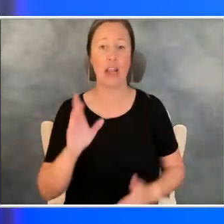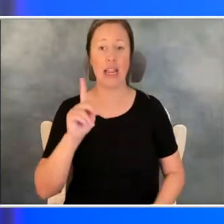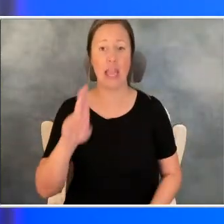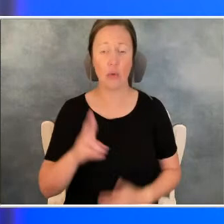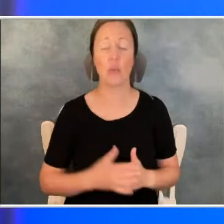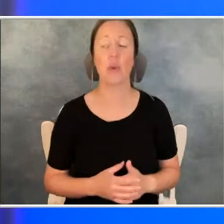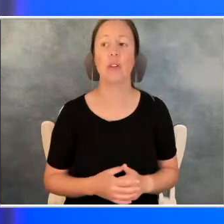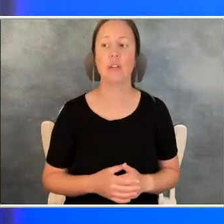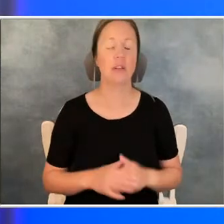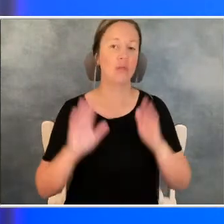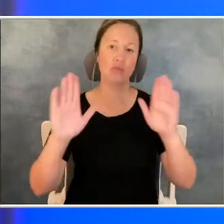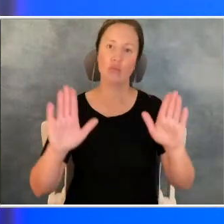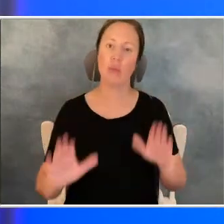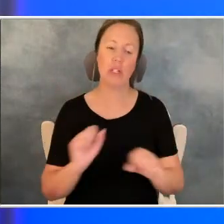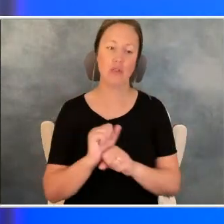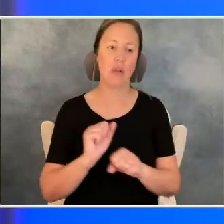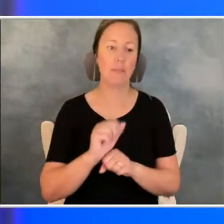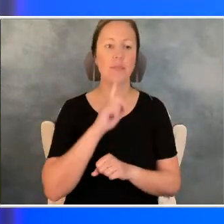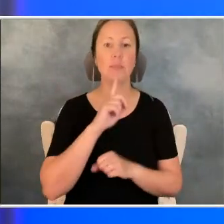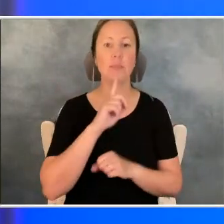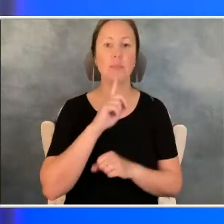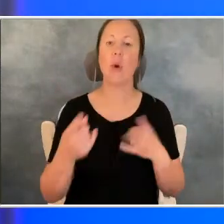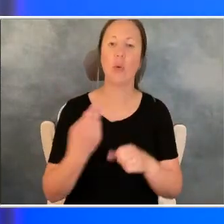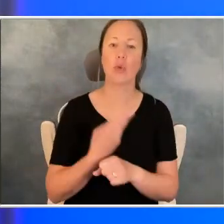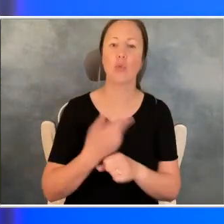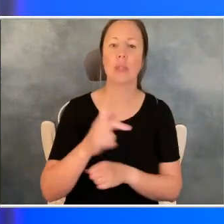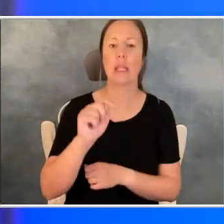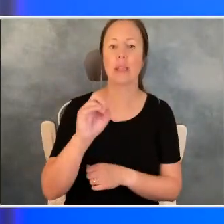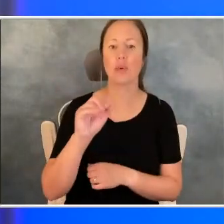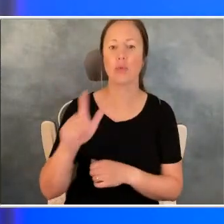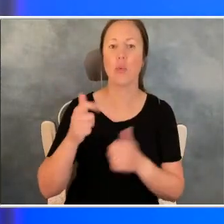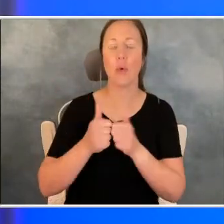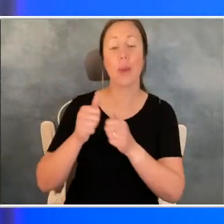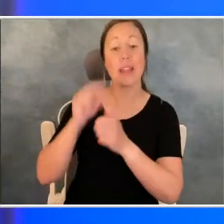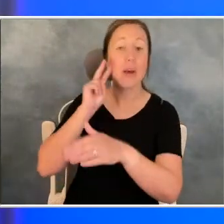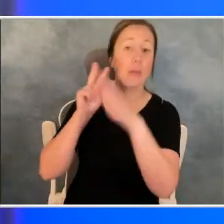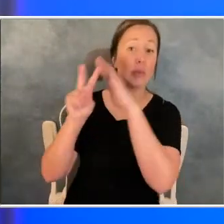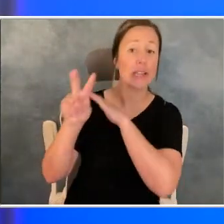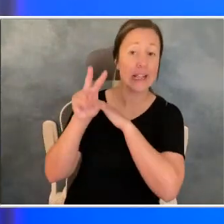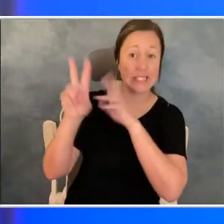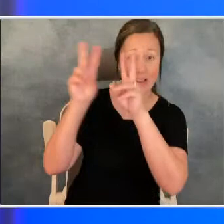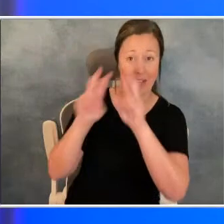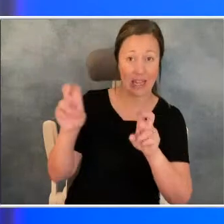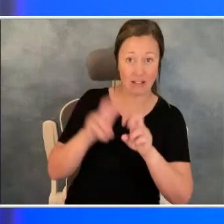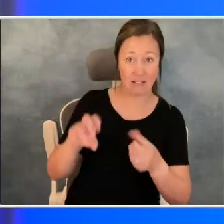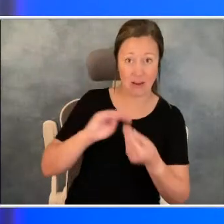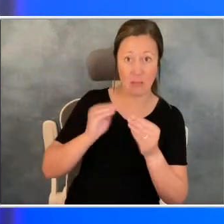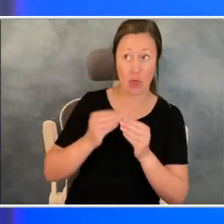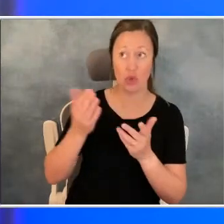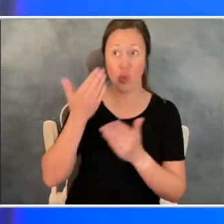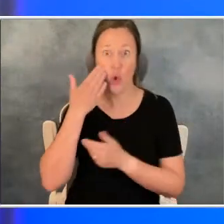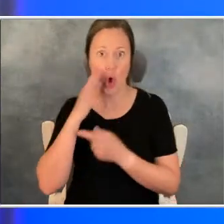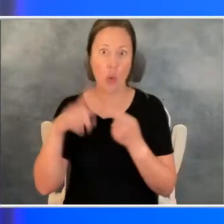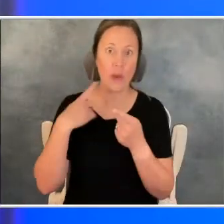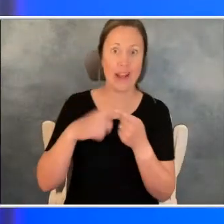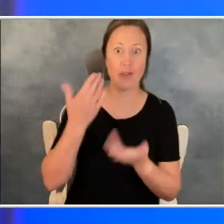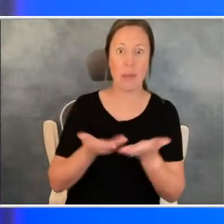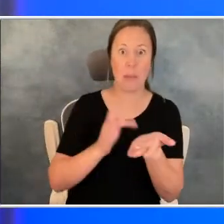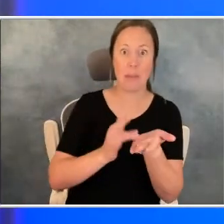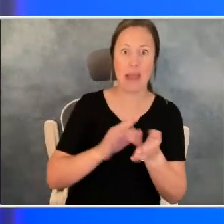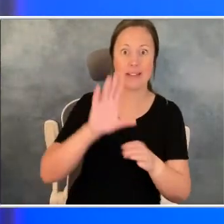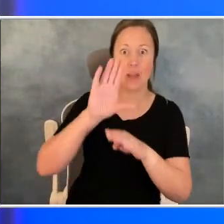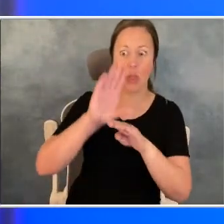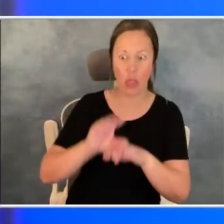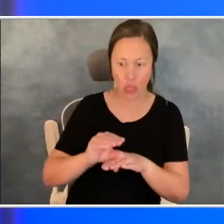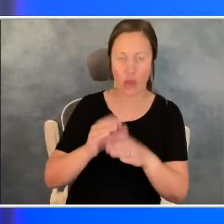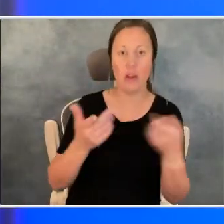And interestingly, they're now using a tool with predictive analytics to predict when shortages might happen to help us avoid issues and